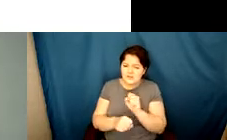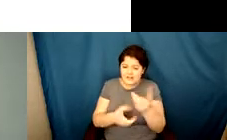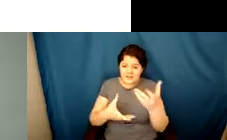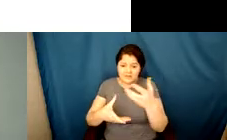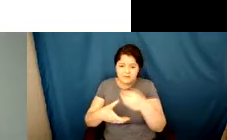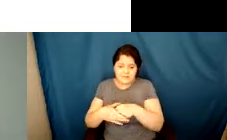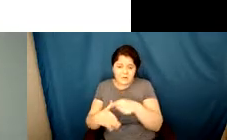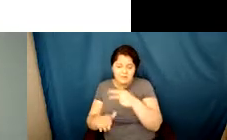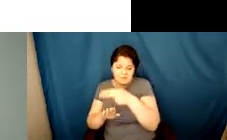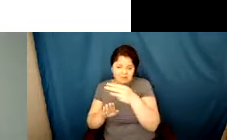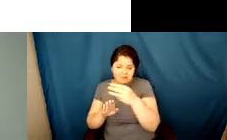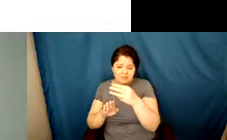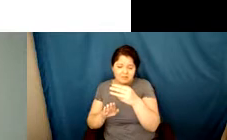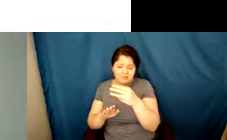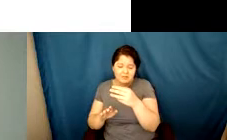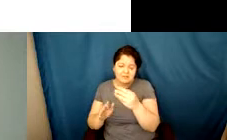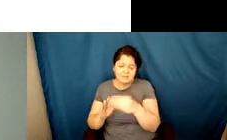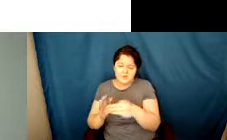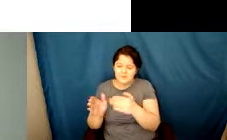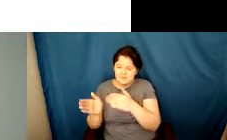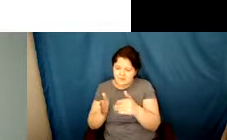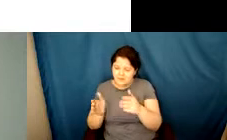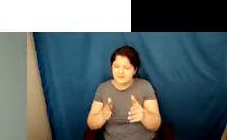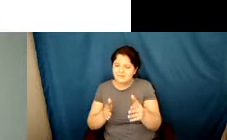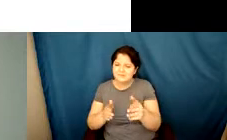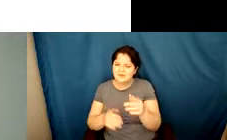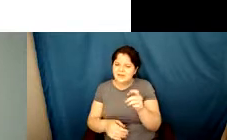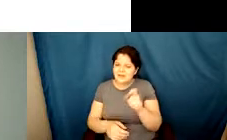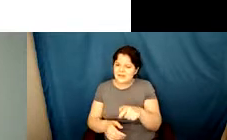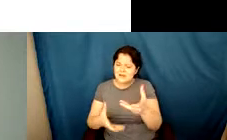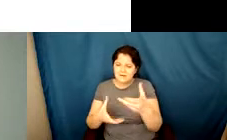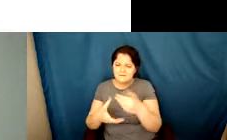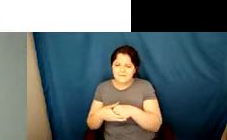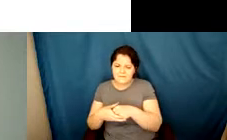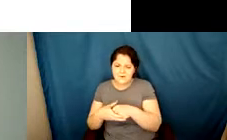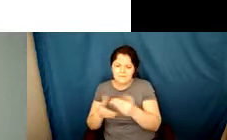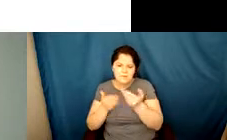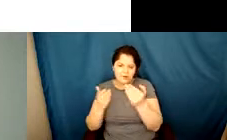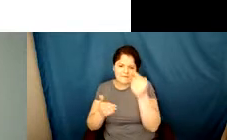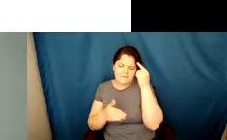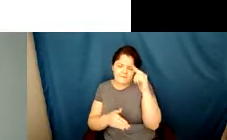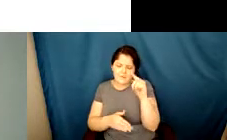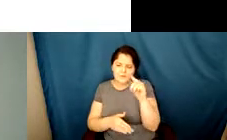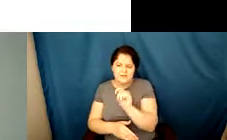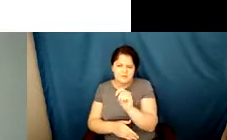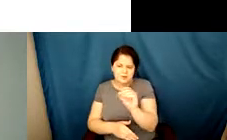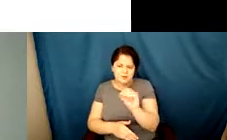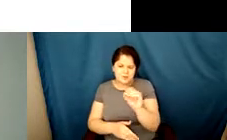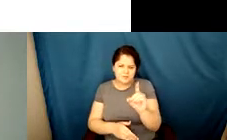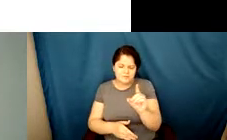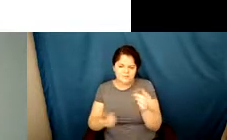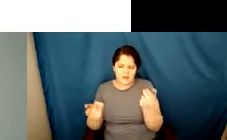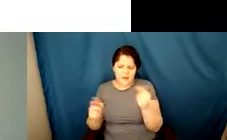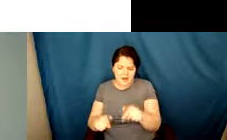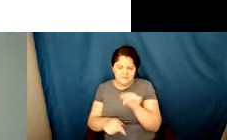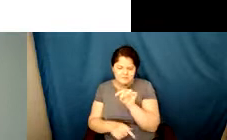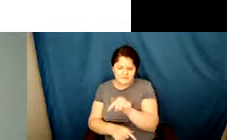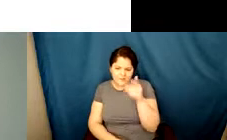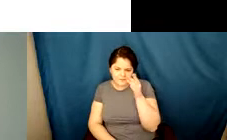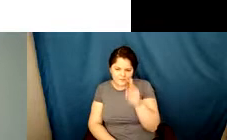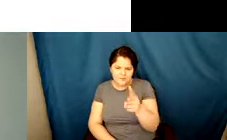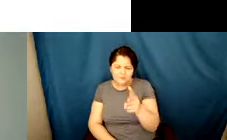plan, and would have to be part of any kind of proposal for any, TOD that might take place here.